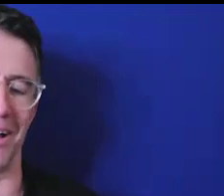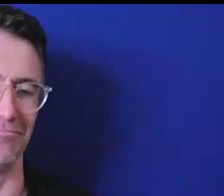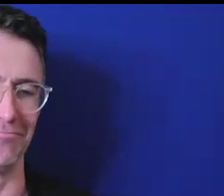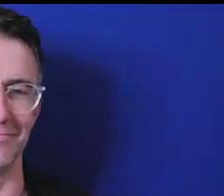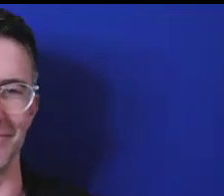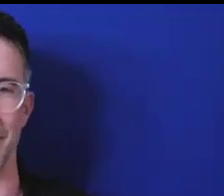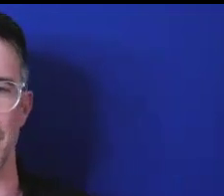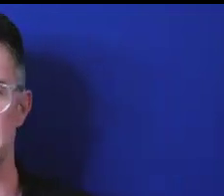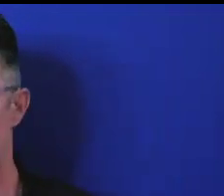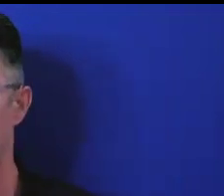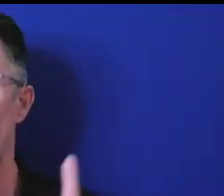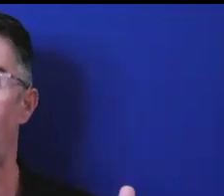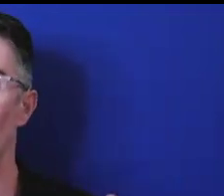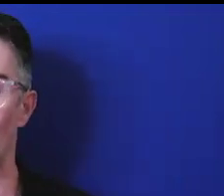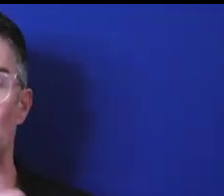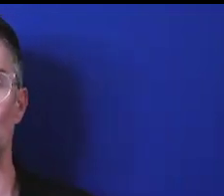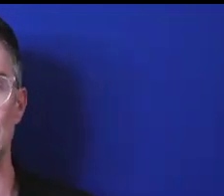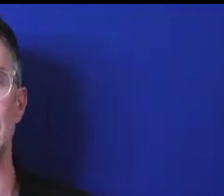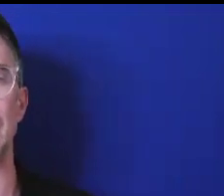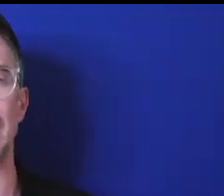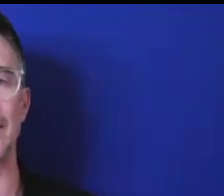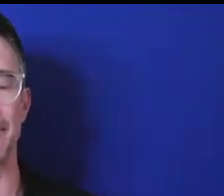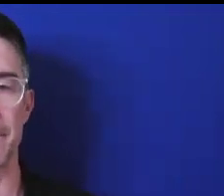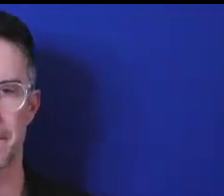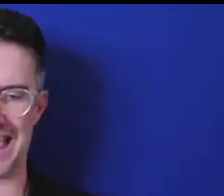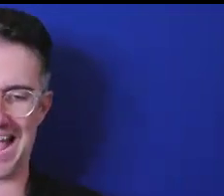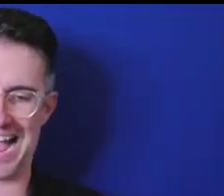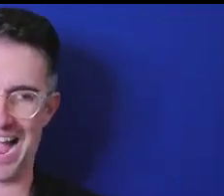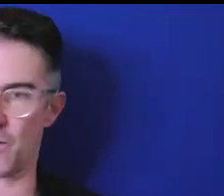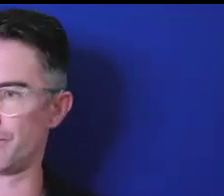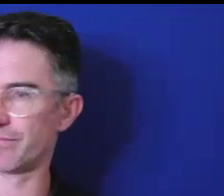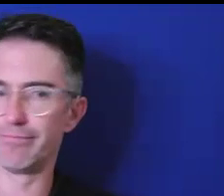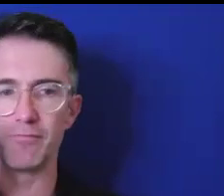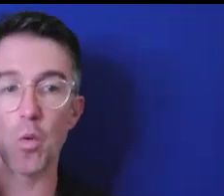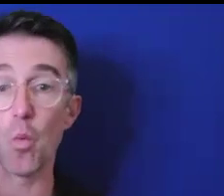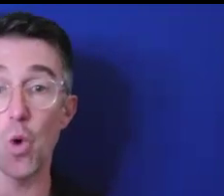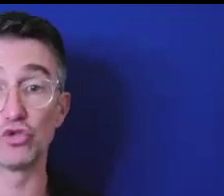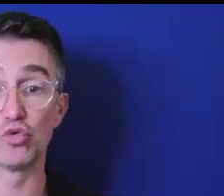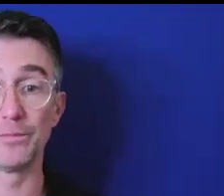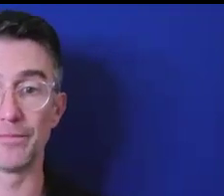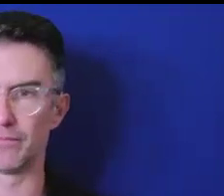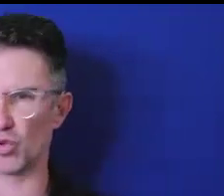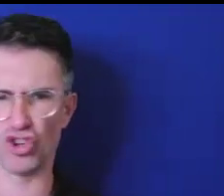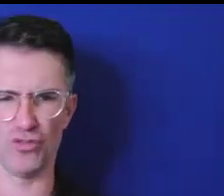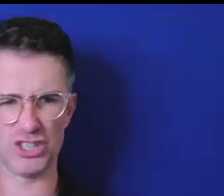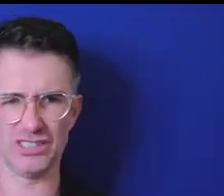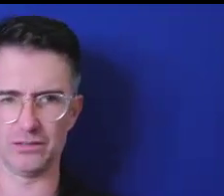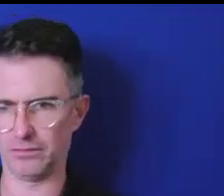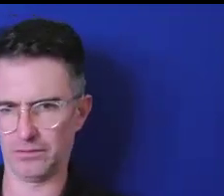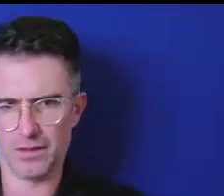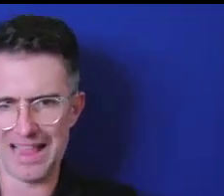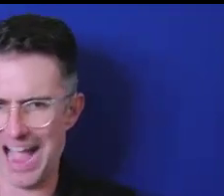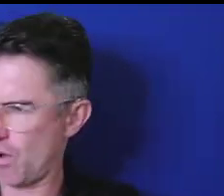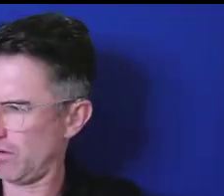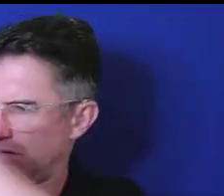this Washington group set of questions as a screening for the social registry, I would like to highlight that